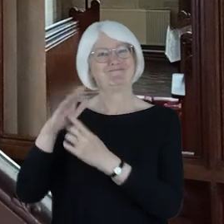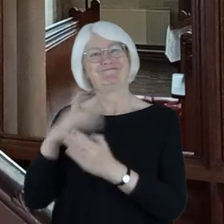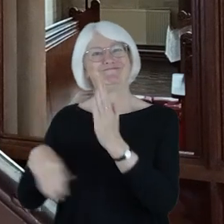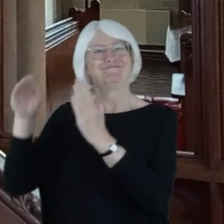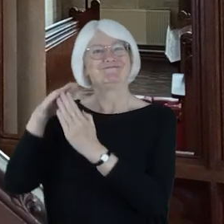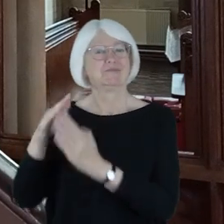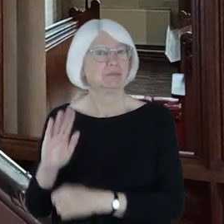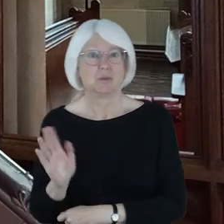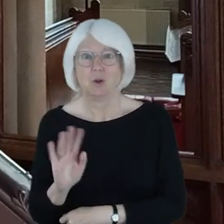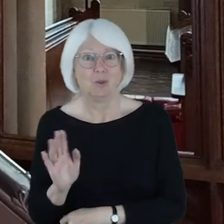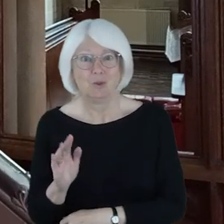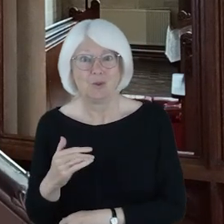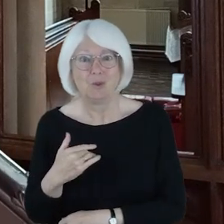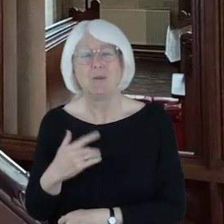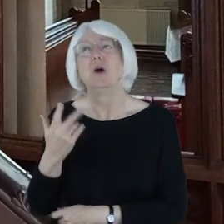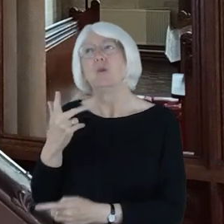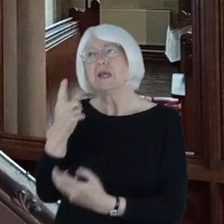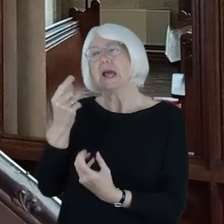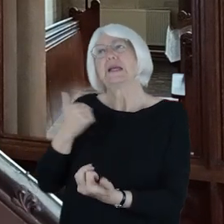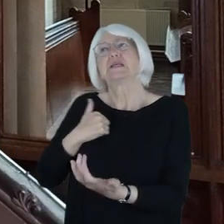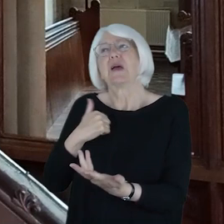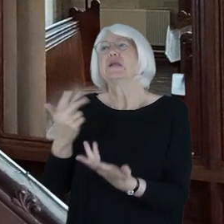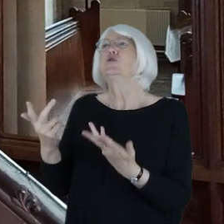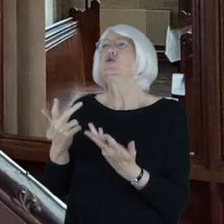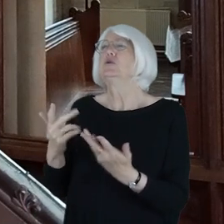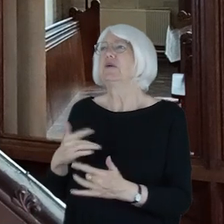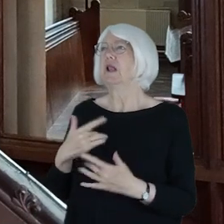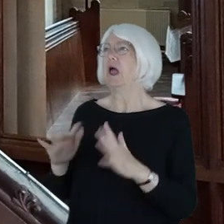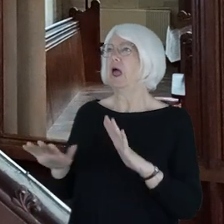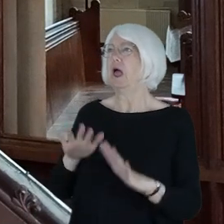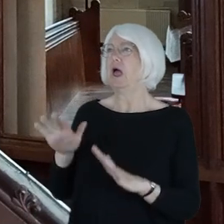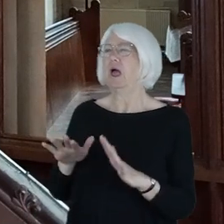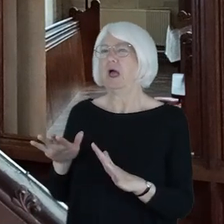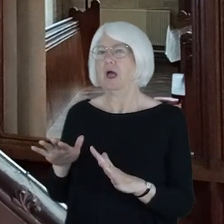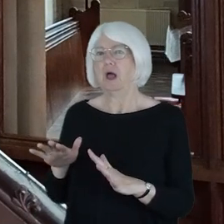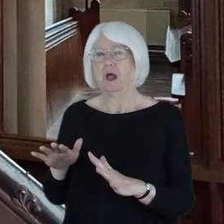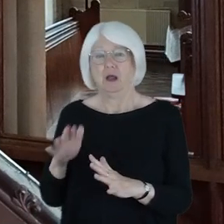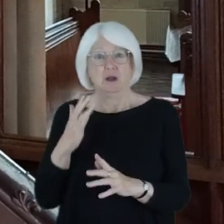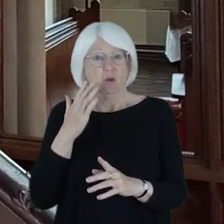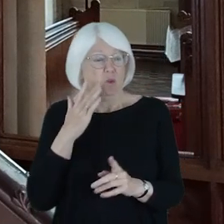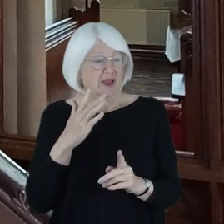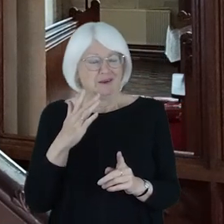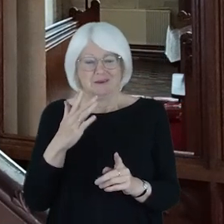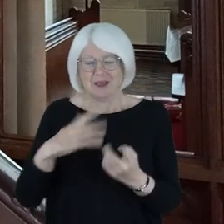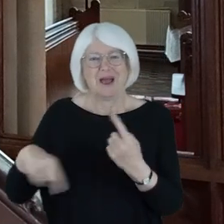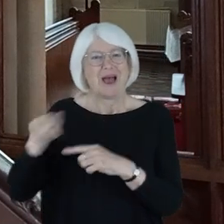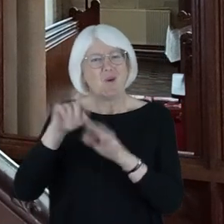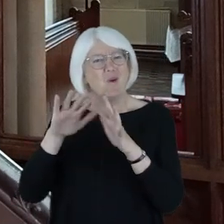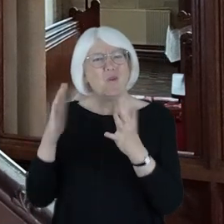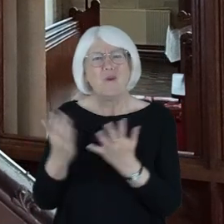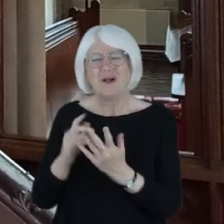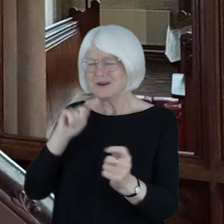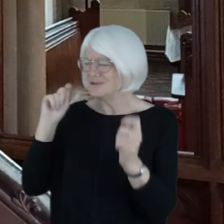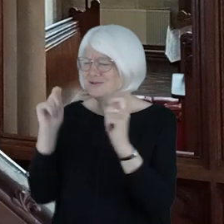be dislocated, and where the structures of this world are reimagined and relocated. We can